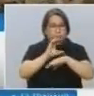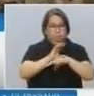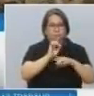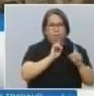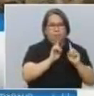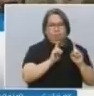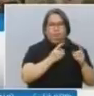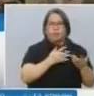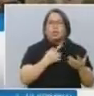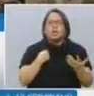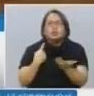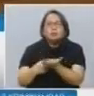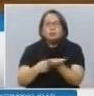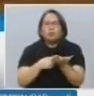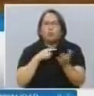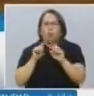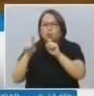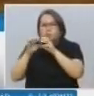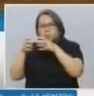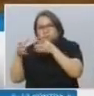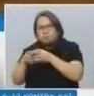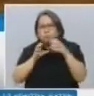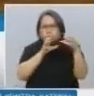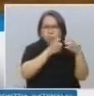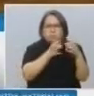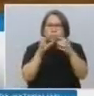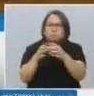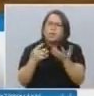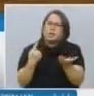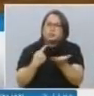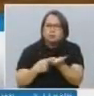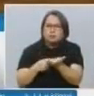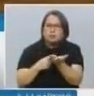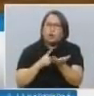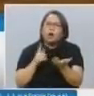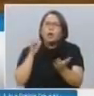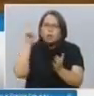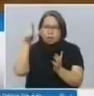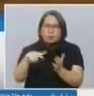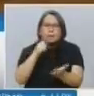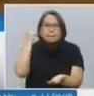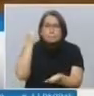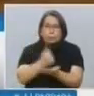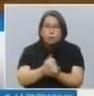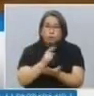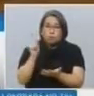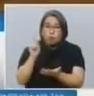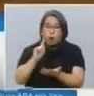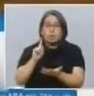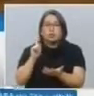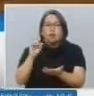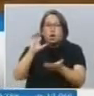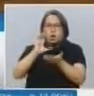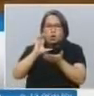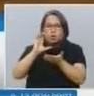Deliberations with the proper agencies also made me decide to push for and eventually approve both the Tertiary